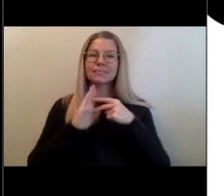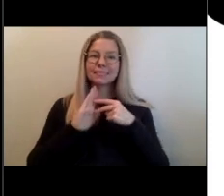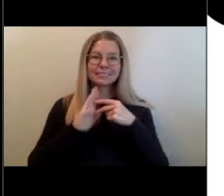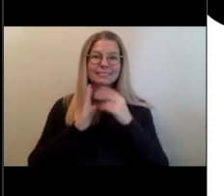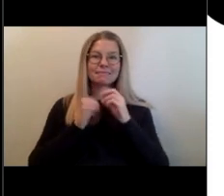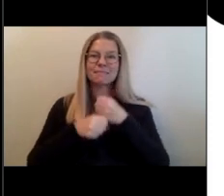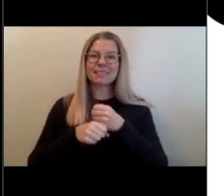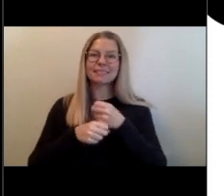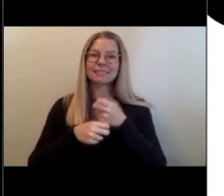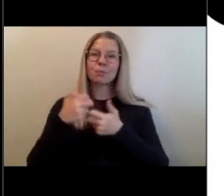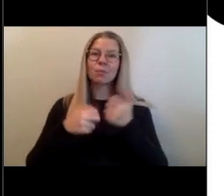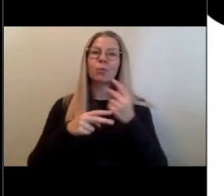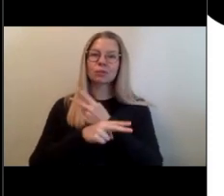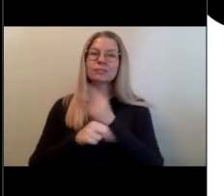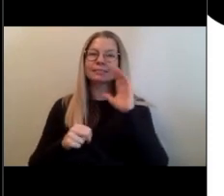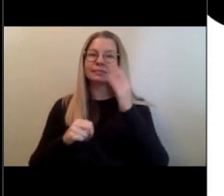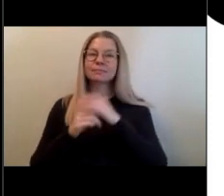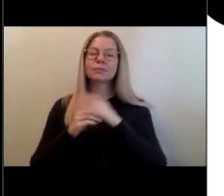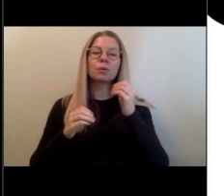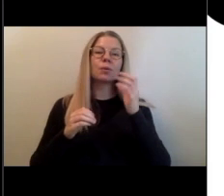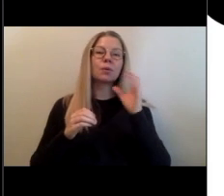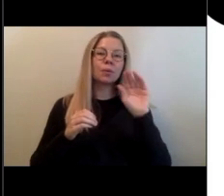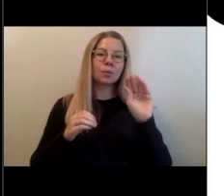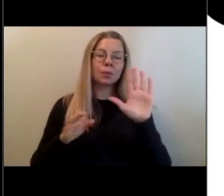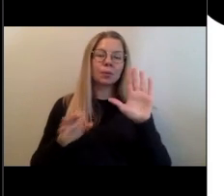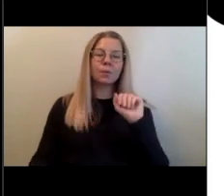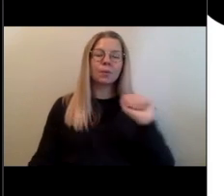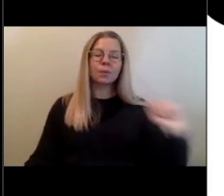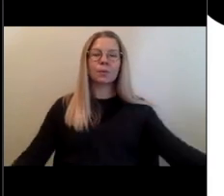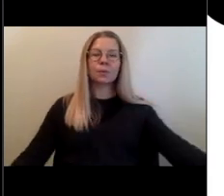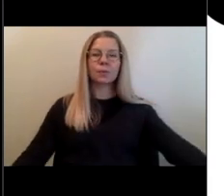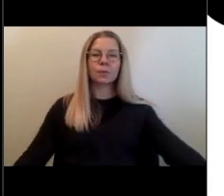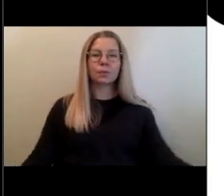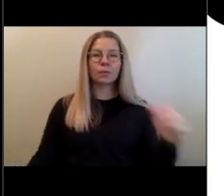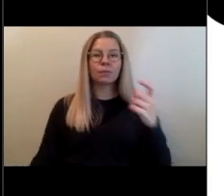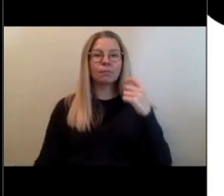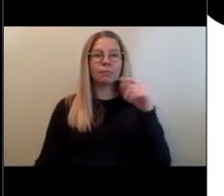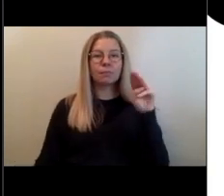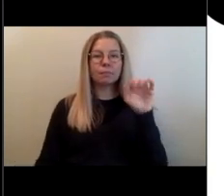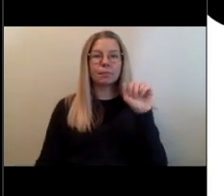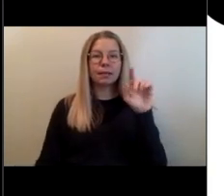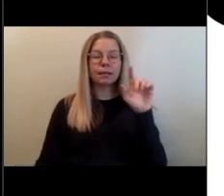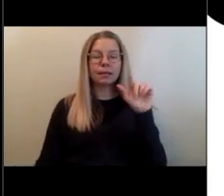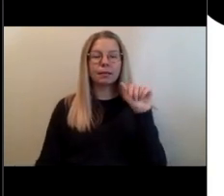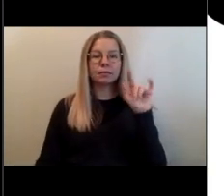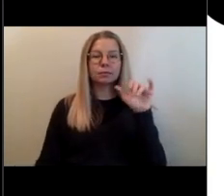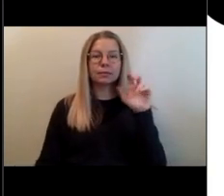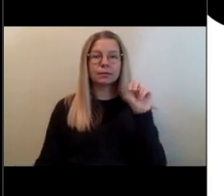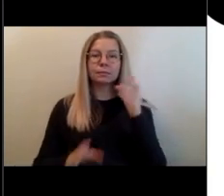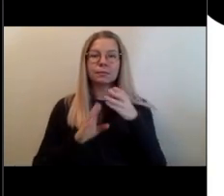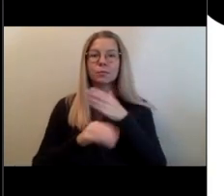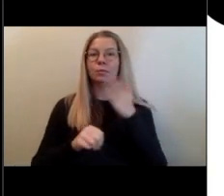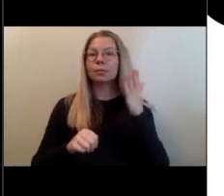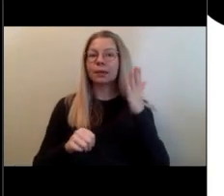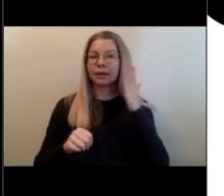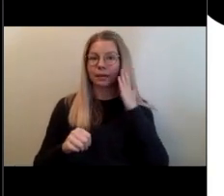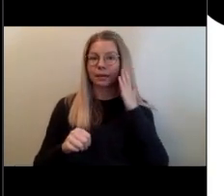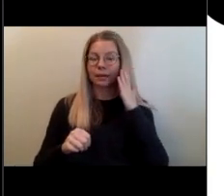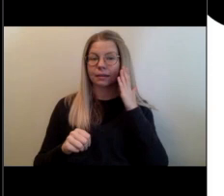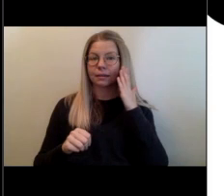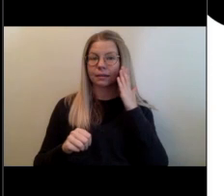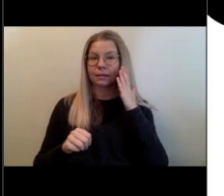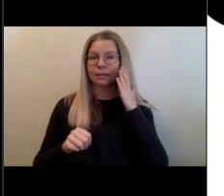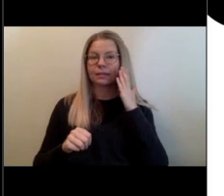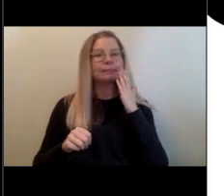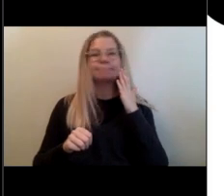to you is that taking melatonin before bedtime, if you're an older adult who's trying to get a better night's sleep, it is